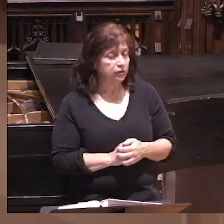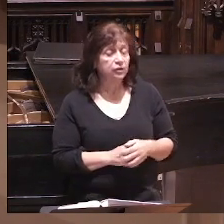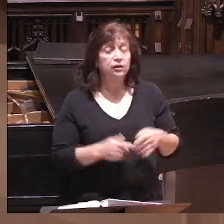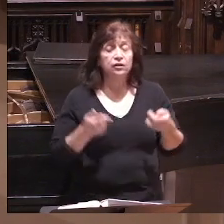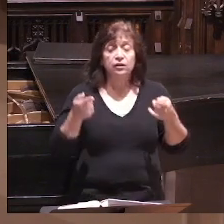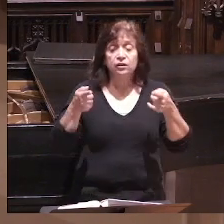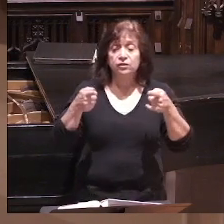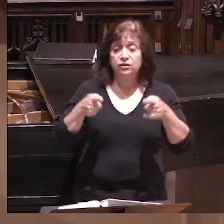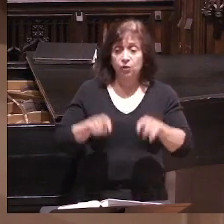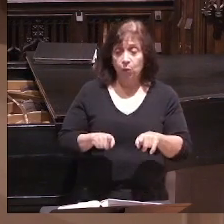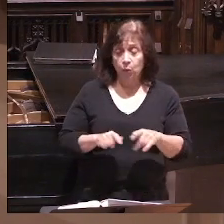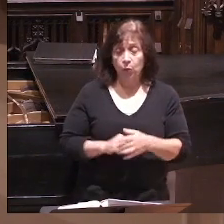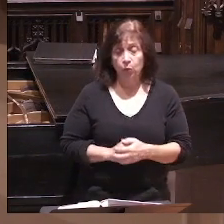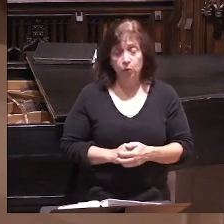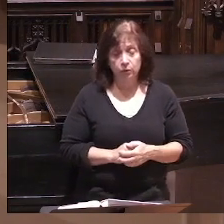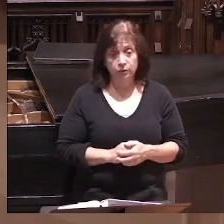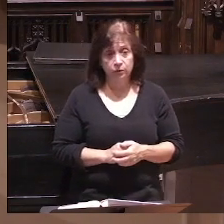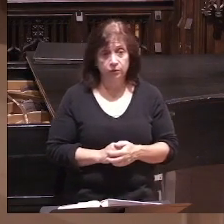So